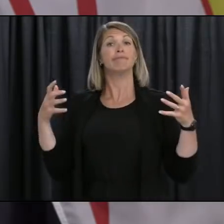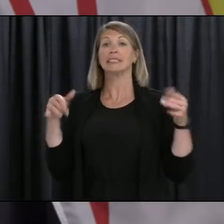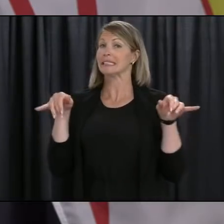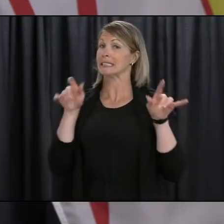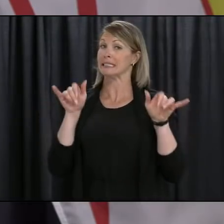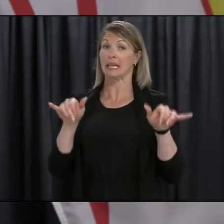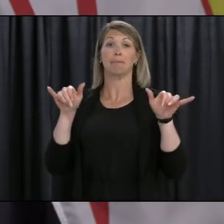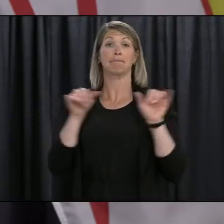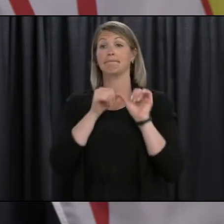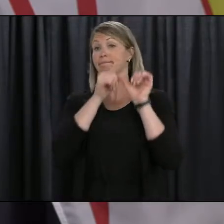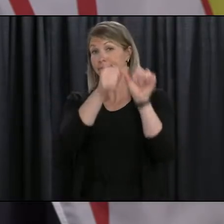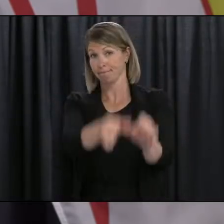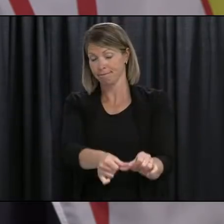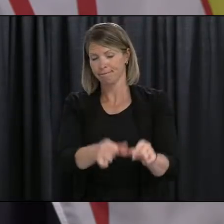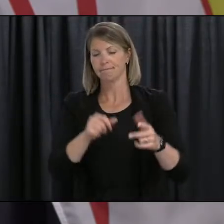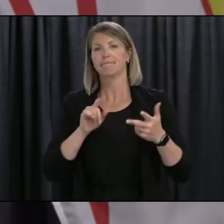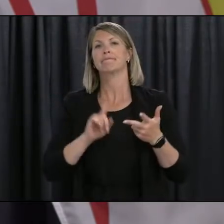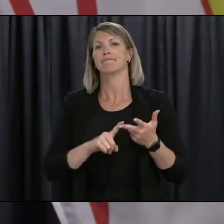some